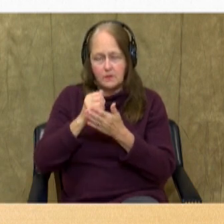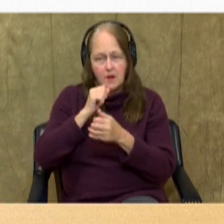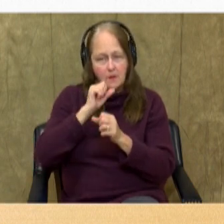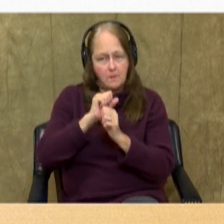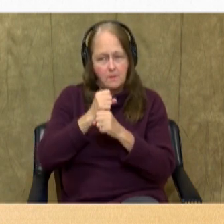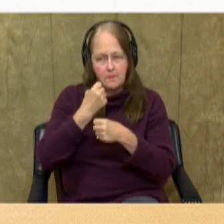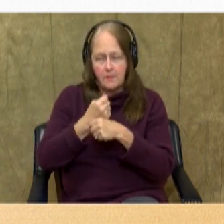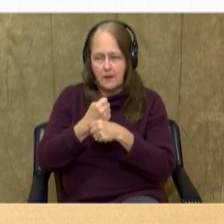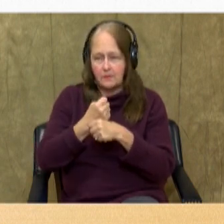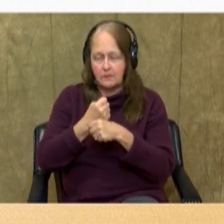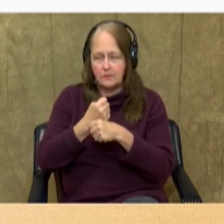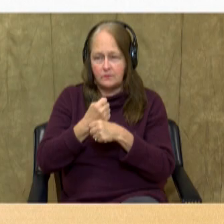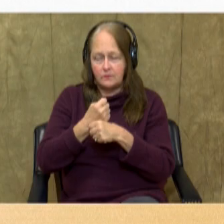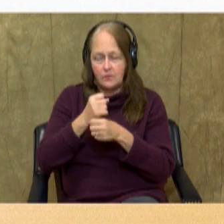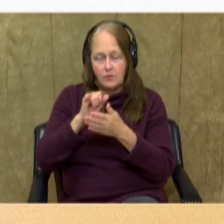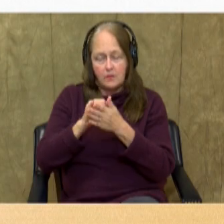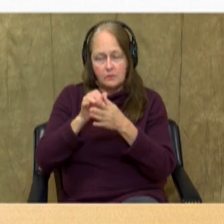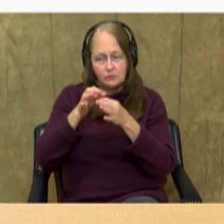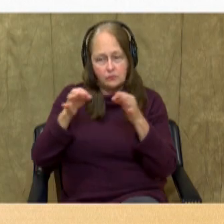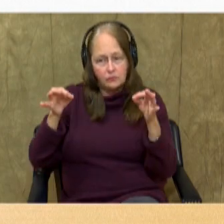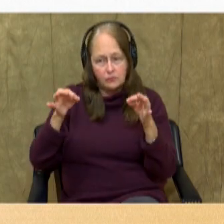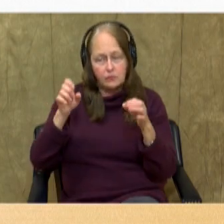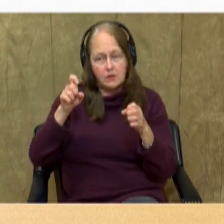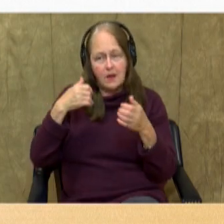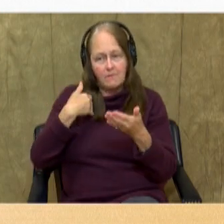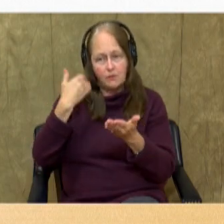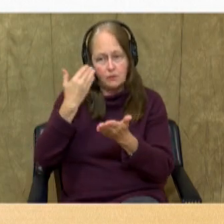make a statement. You got to back it up with proof.